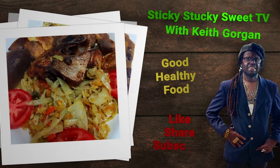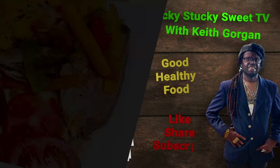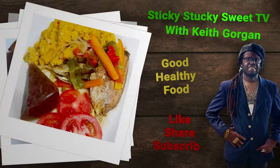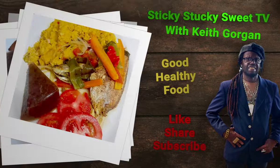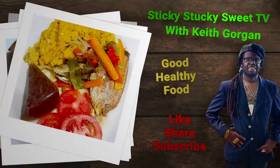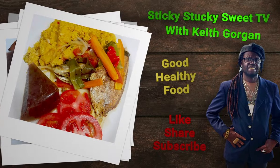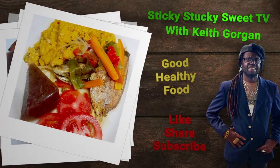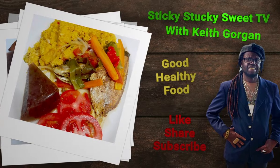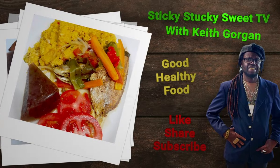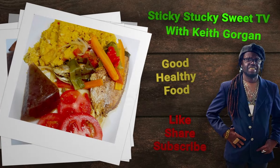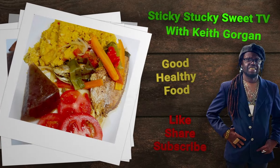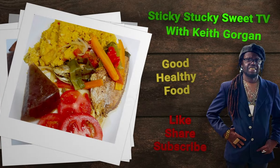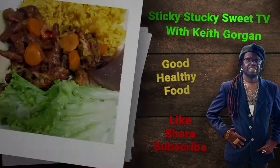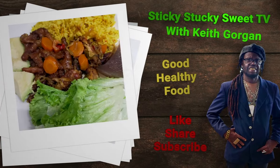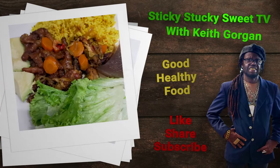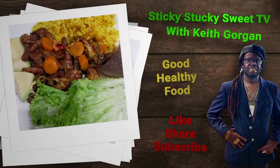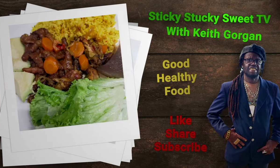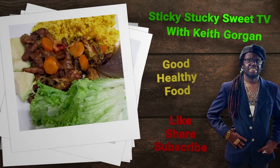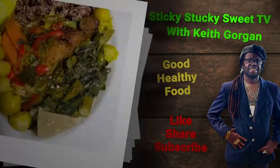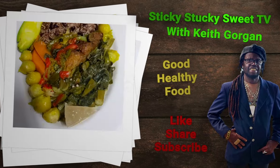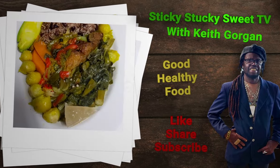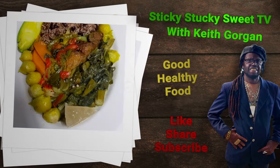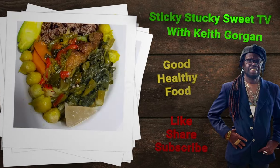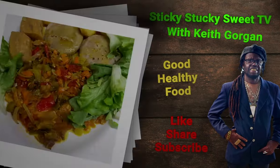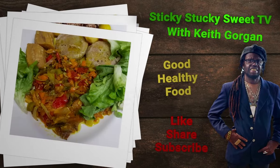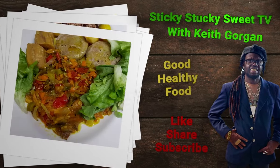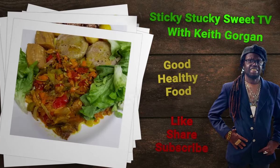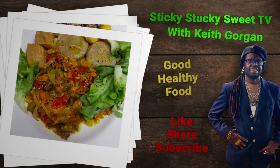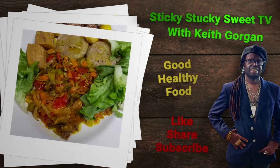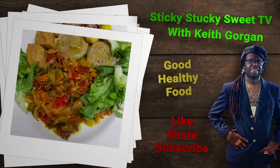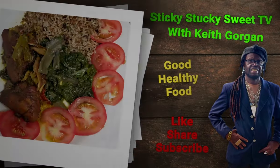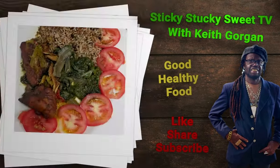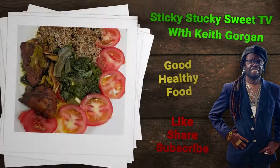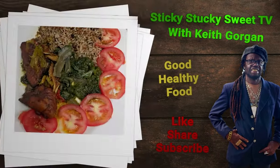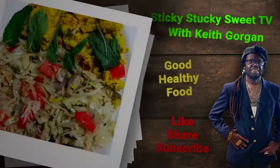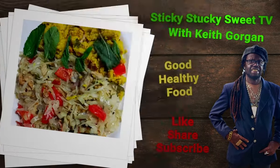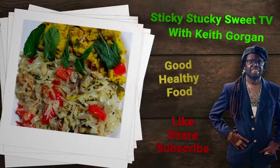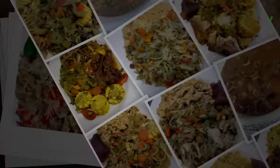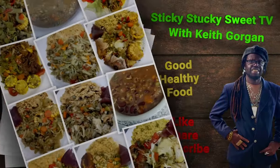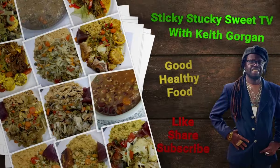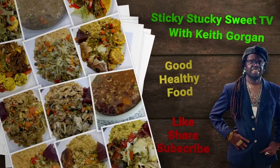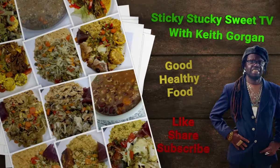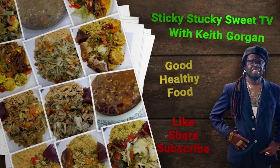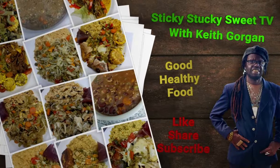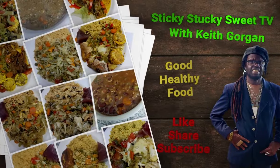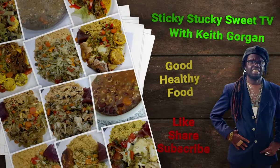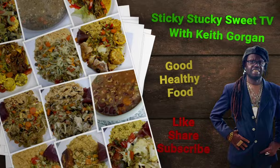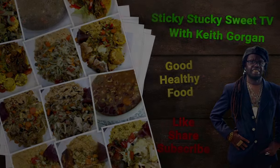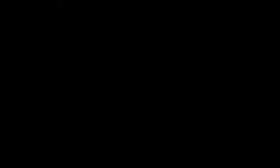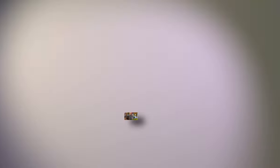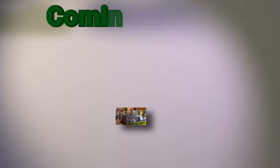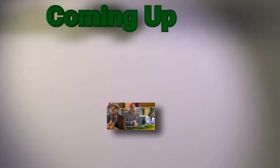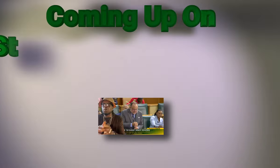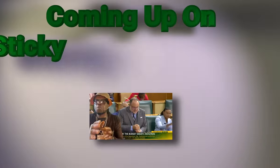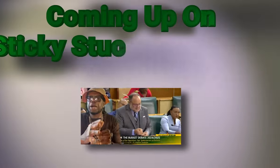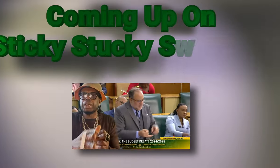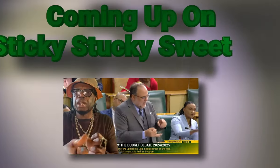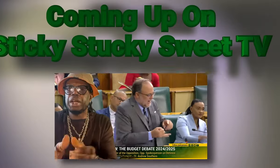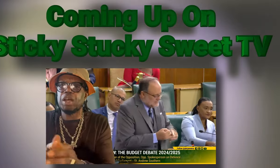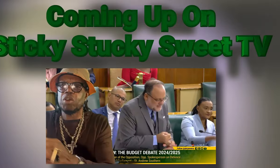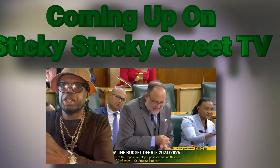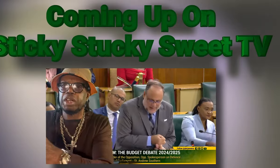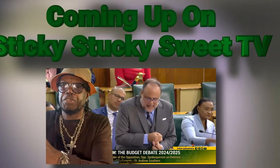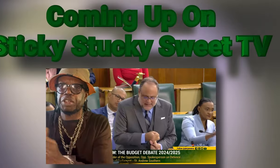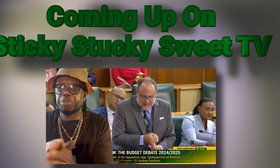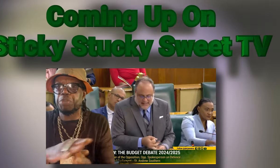share, subscribe, and touch up that notification bell. And that is it. Look at that. Then you come back in